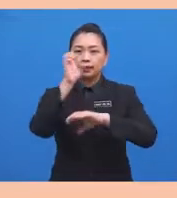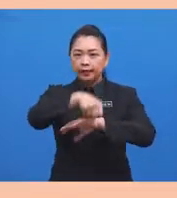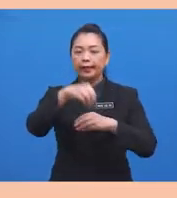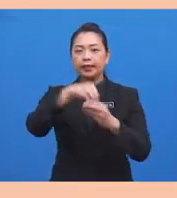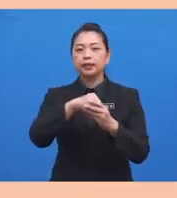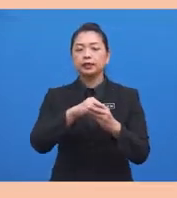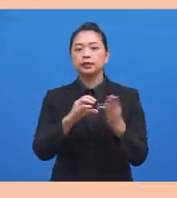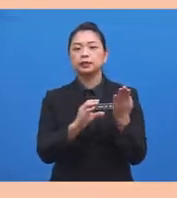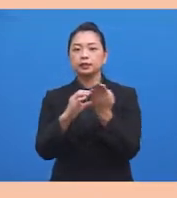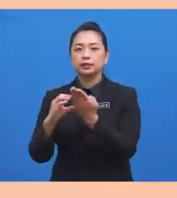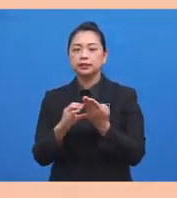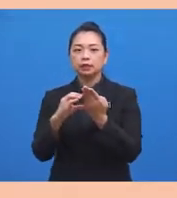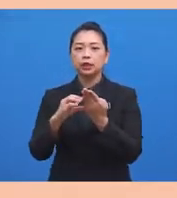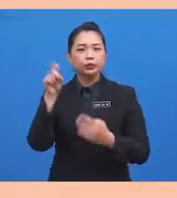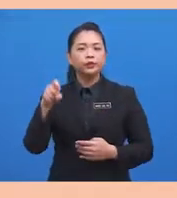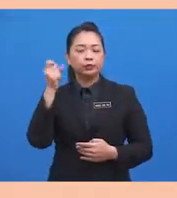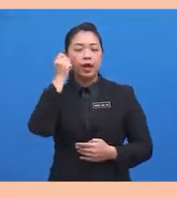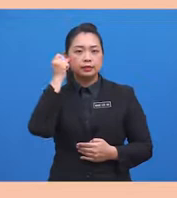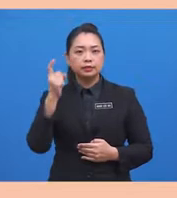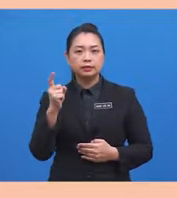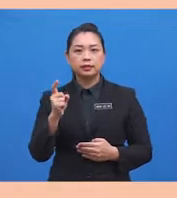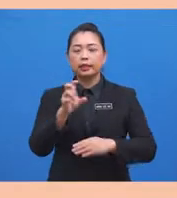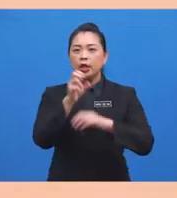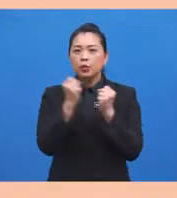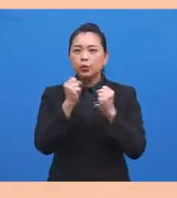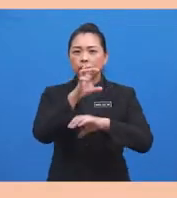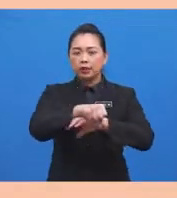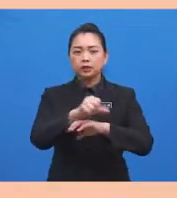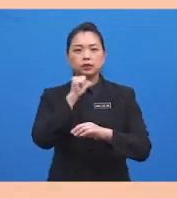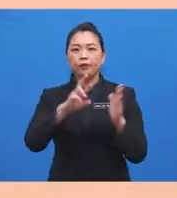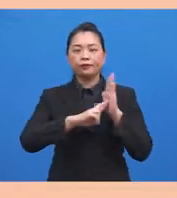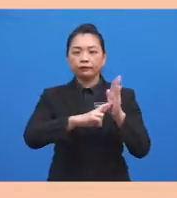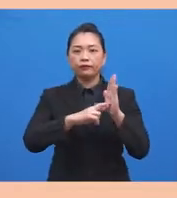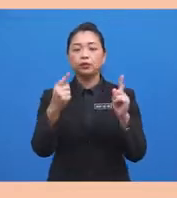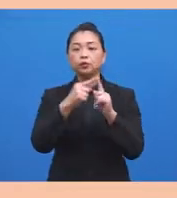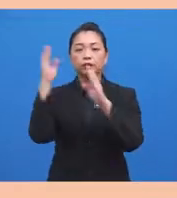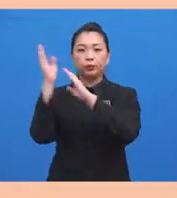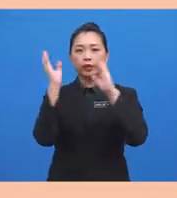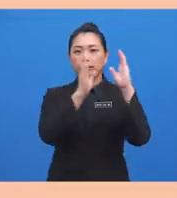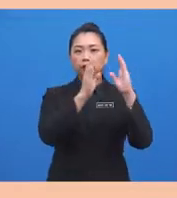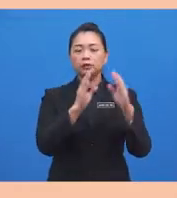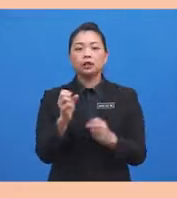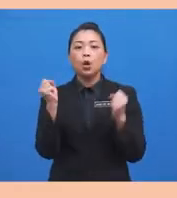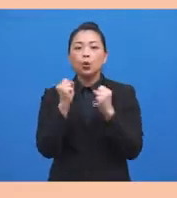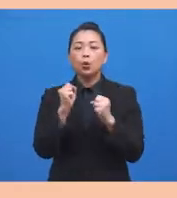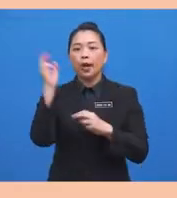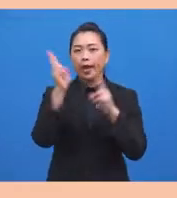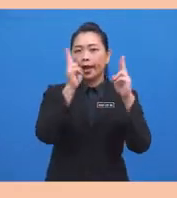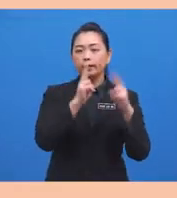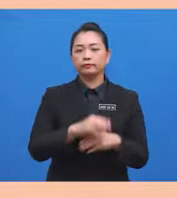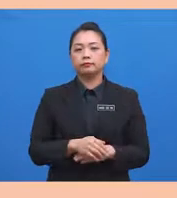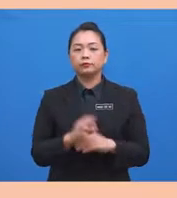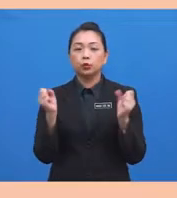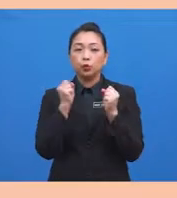nights in the city. You need to understand that cool nights here may not refer to the weather, cool air, but